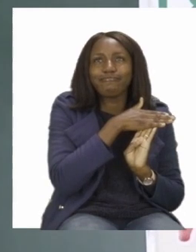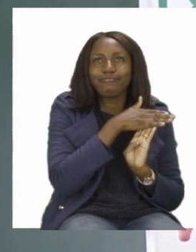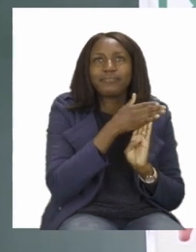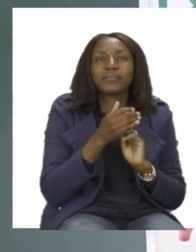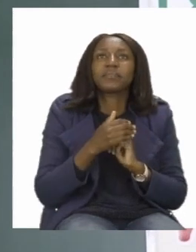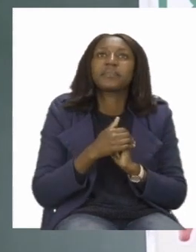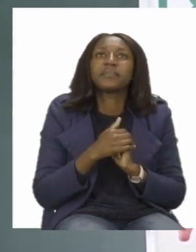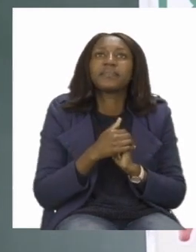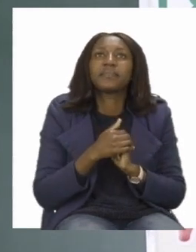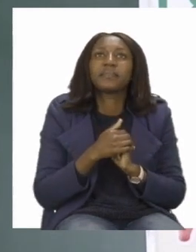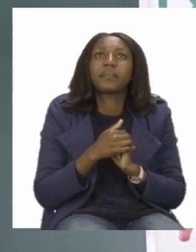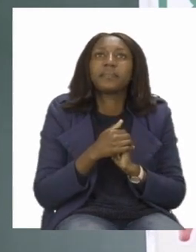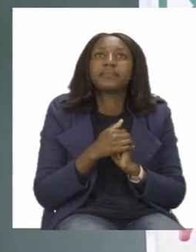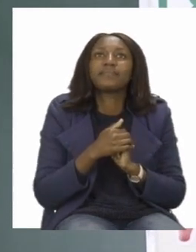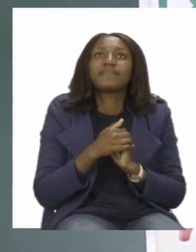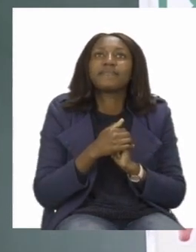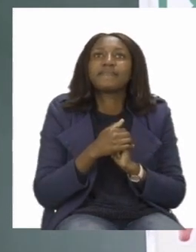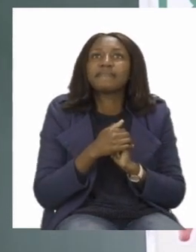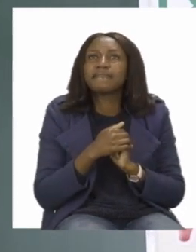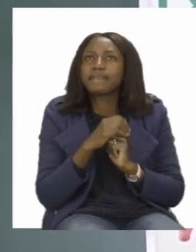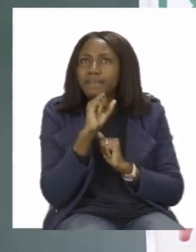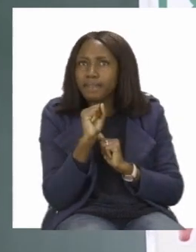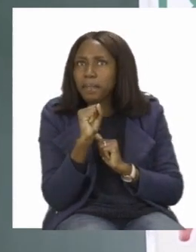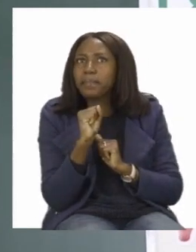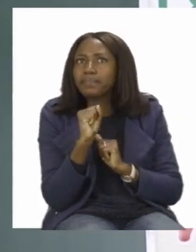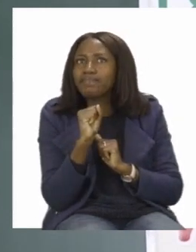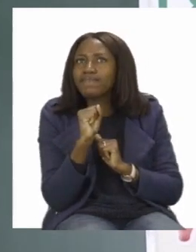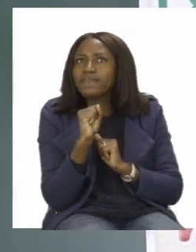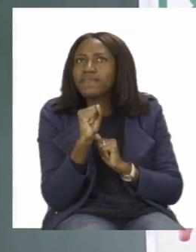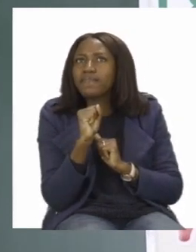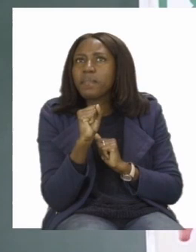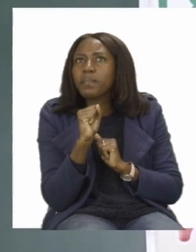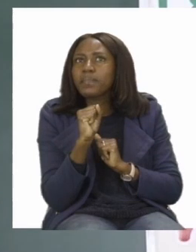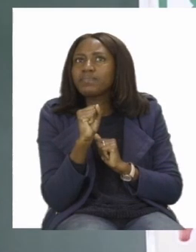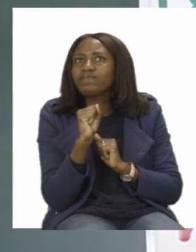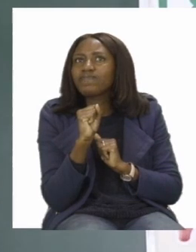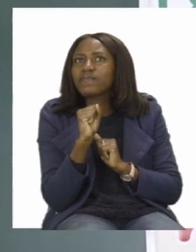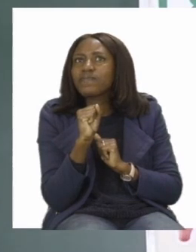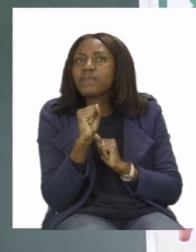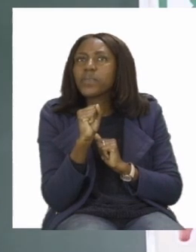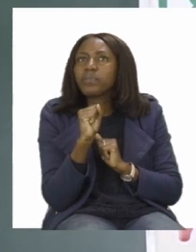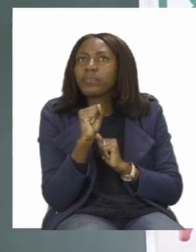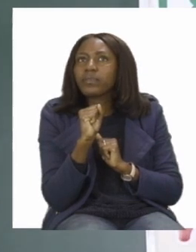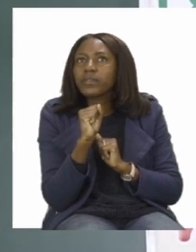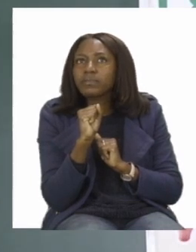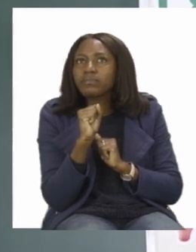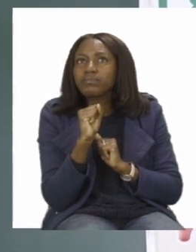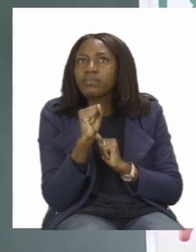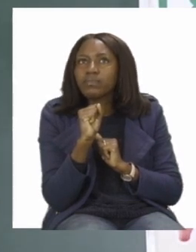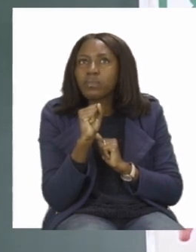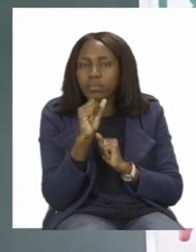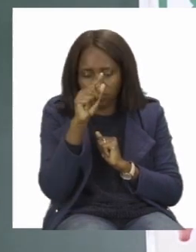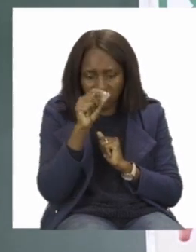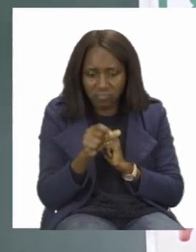safe. So we are going to start by going down. Let's say down. There